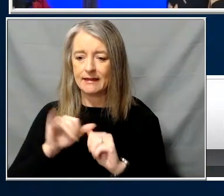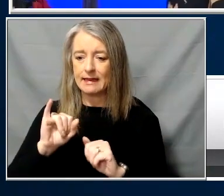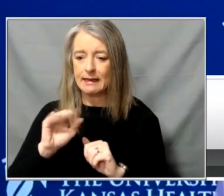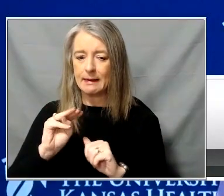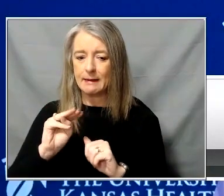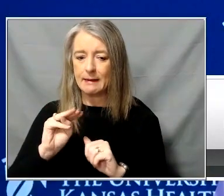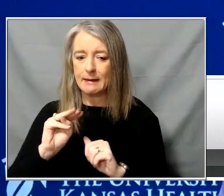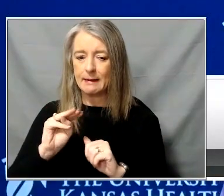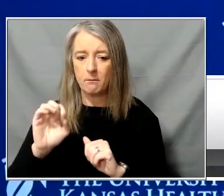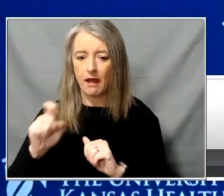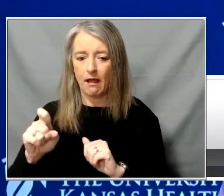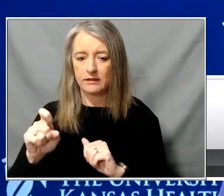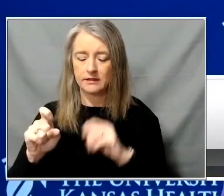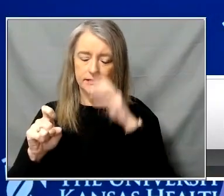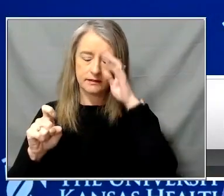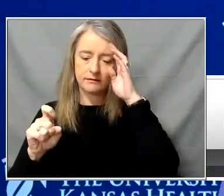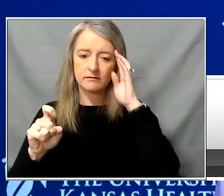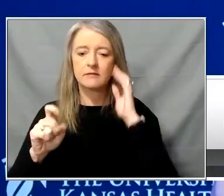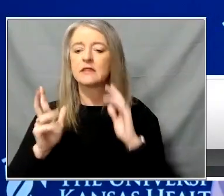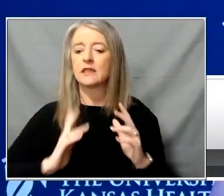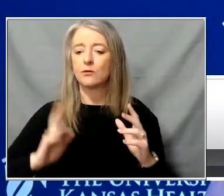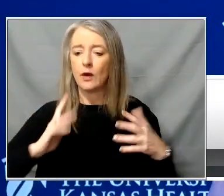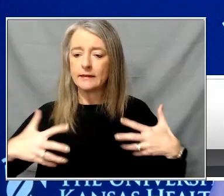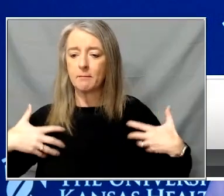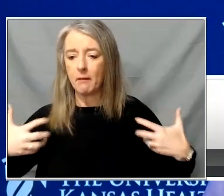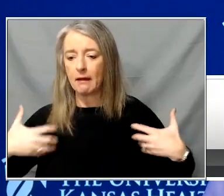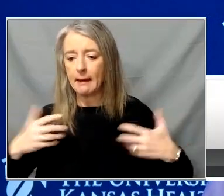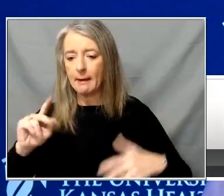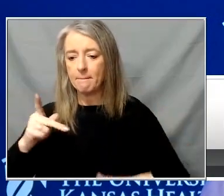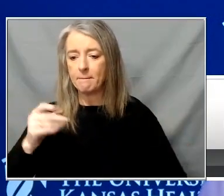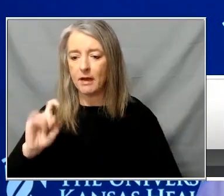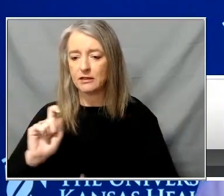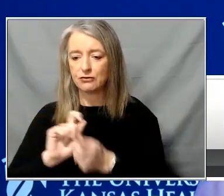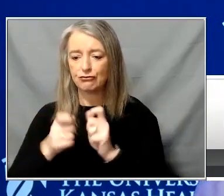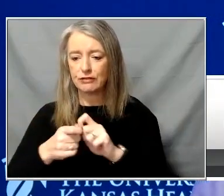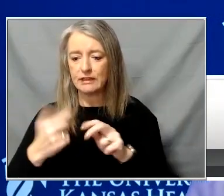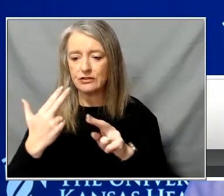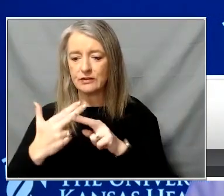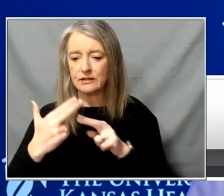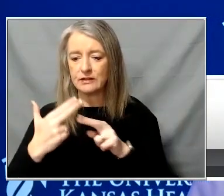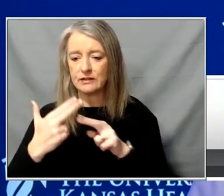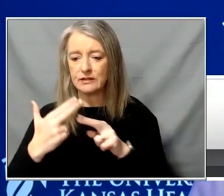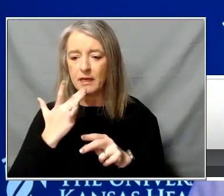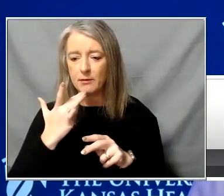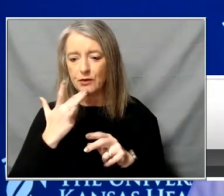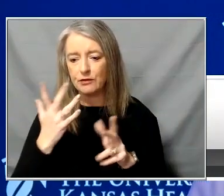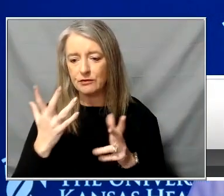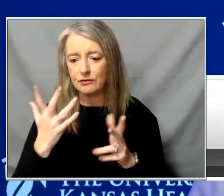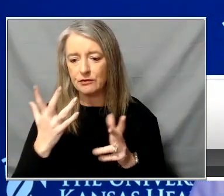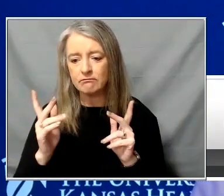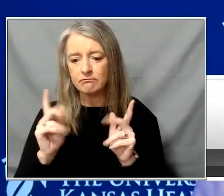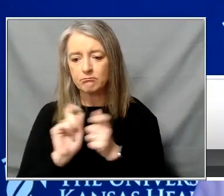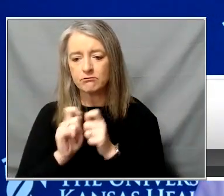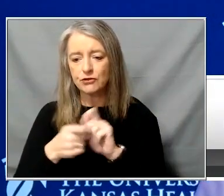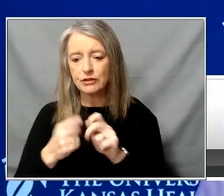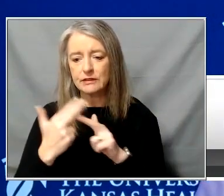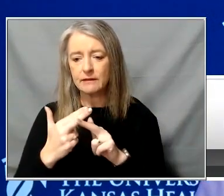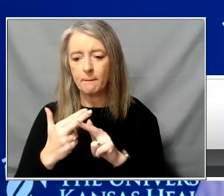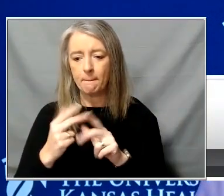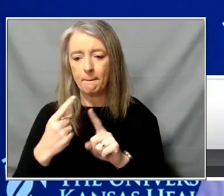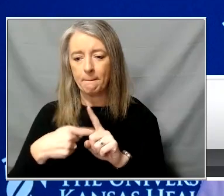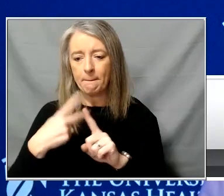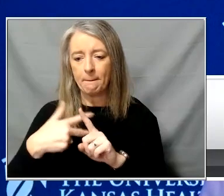They warned that the disease would go global. It did. Can their insights help to stop its spread and prevent future outbreaks? Kind of where are